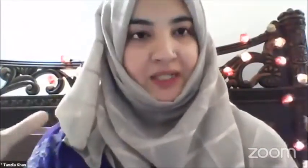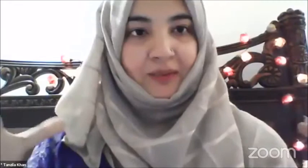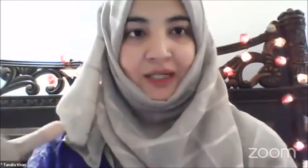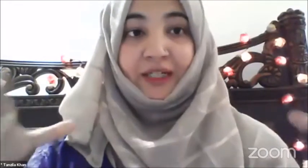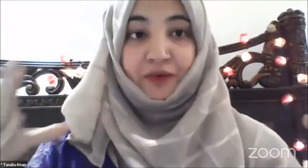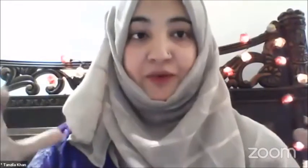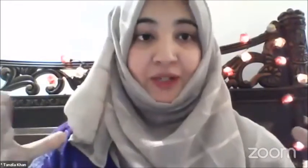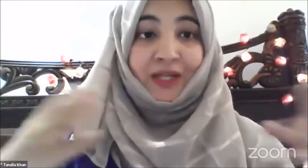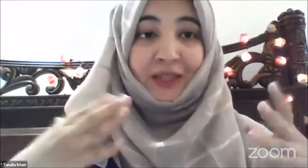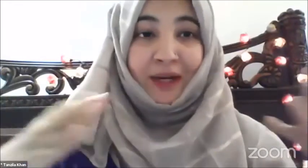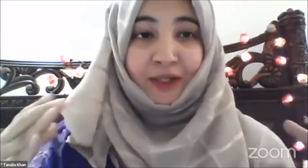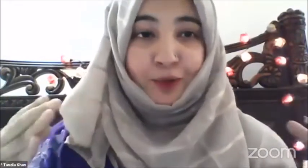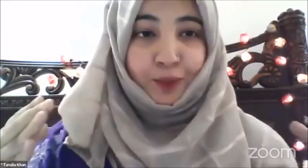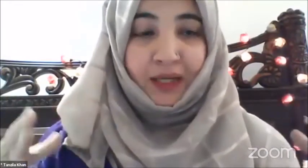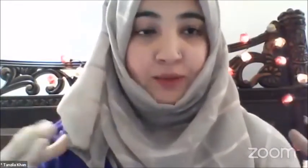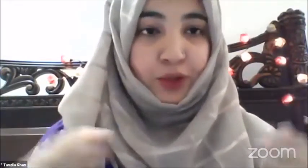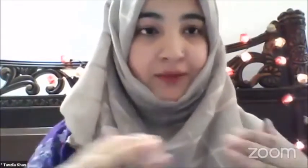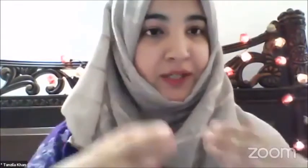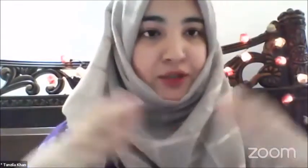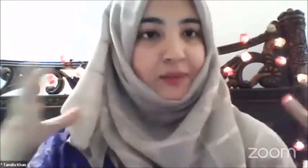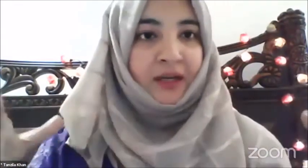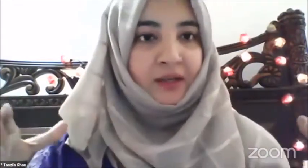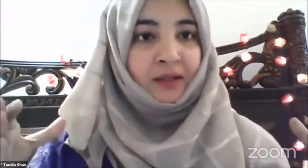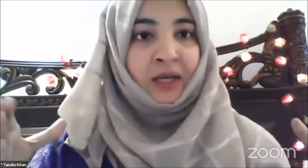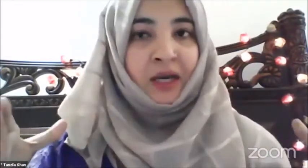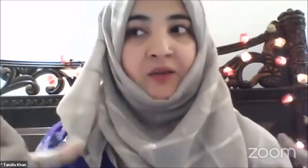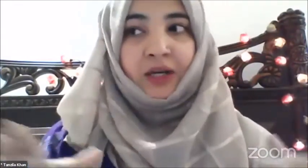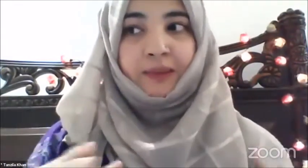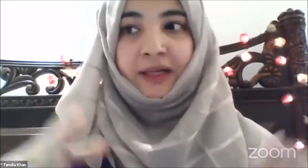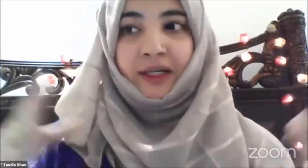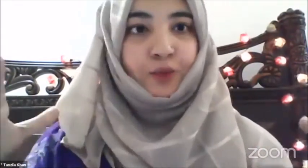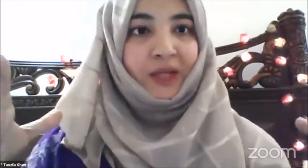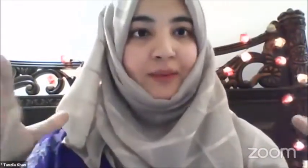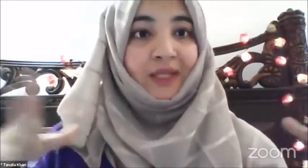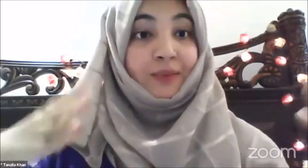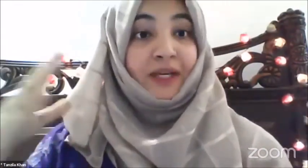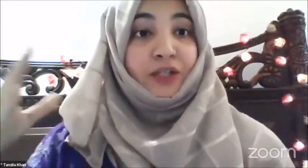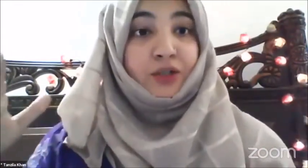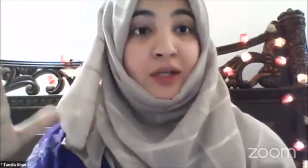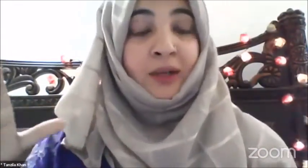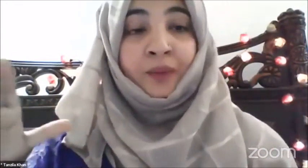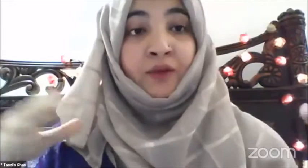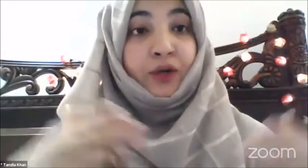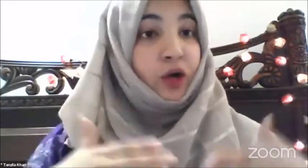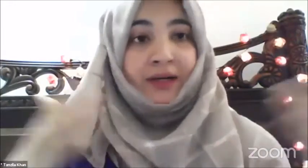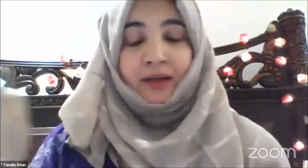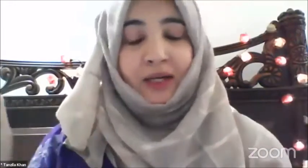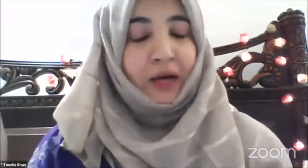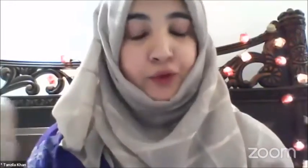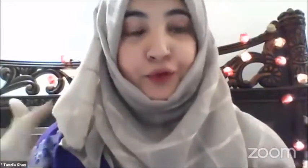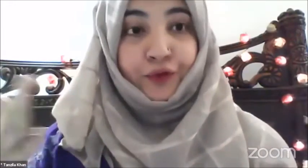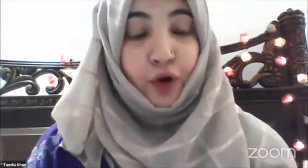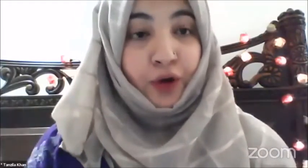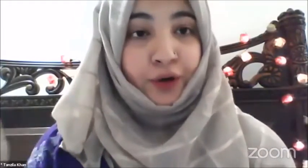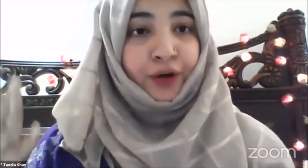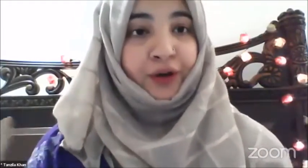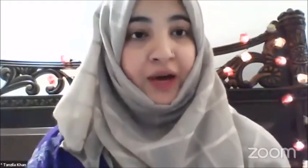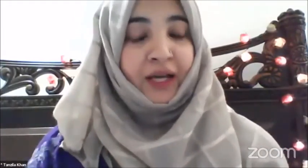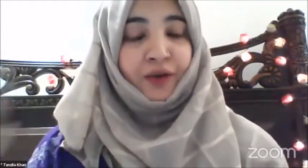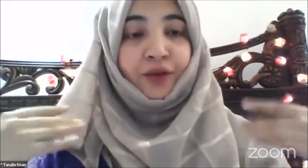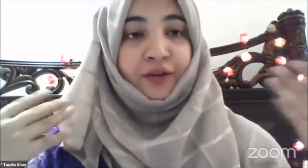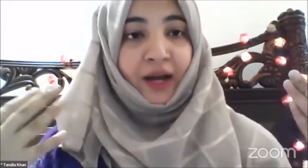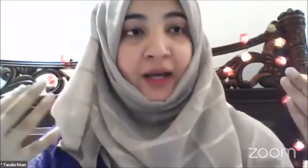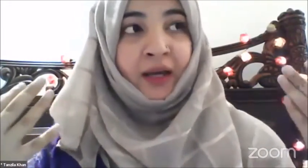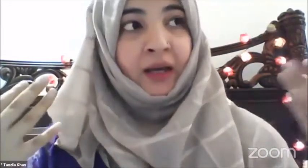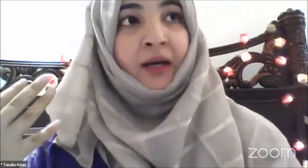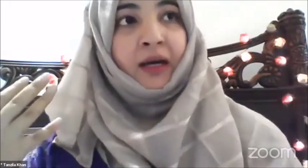with disabilities face. We're expected to become motivational speakers. We're expected to become inspirational. We're not allowed to frown or cry.